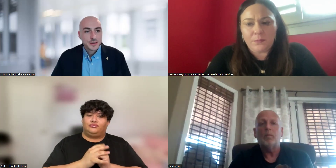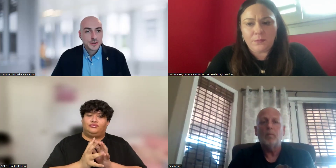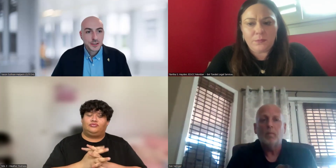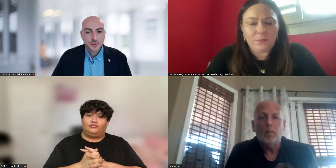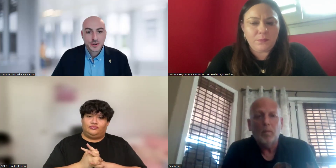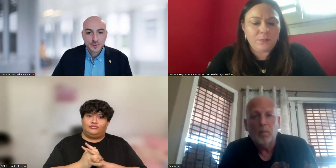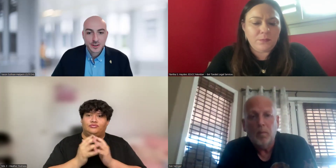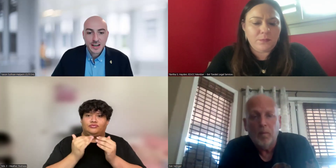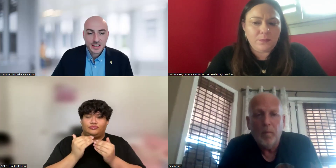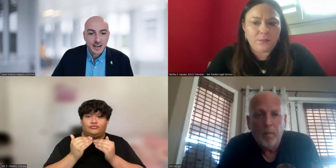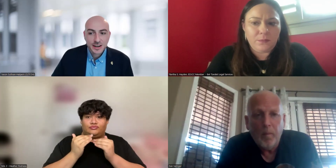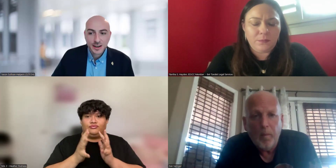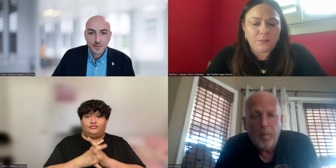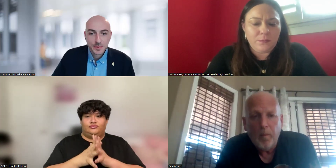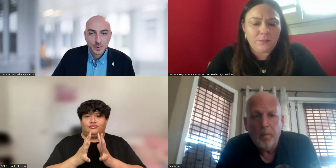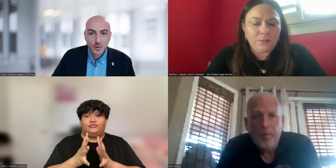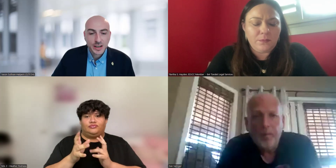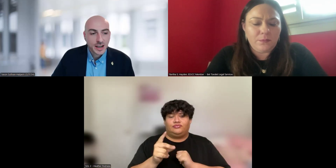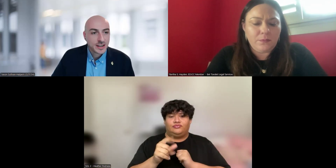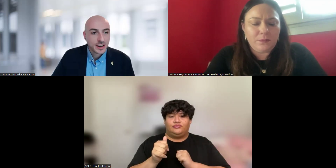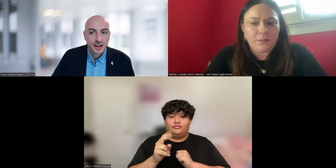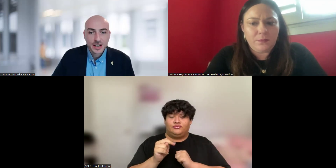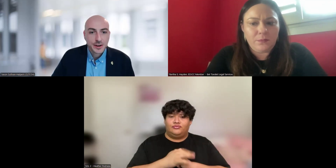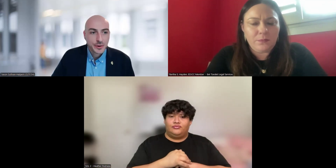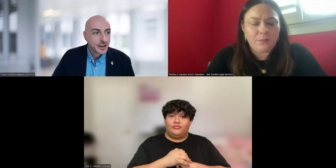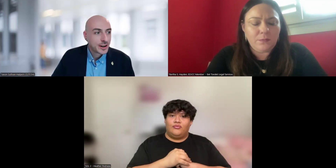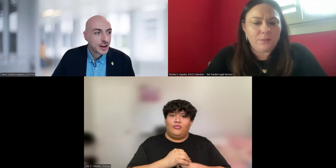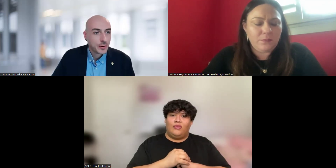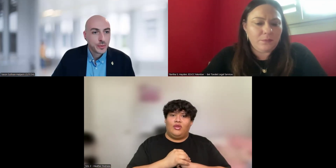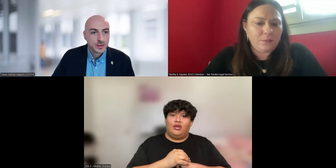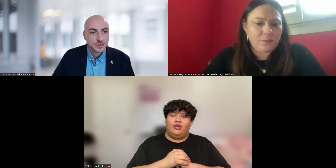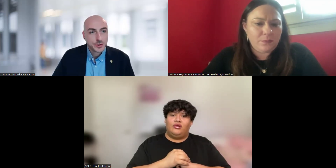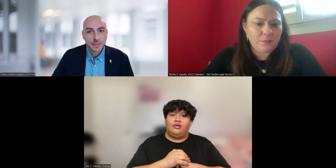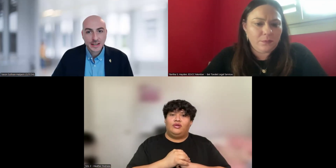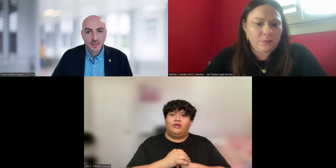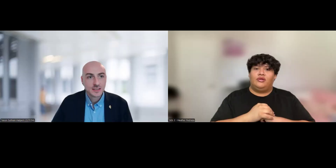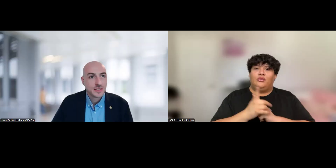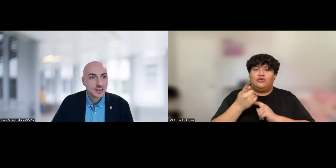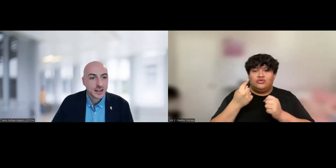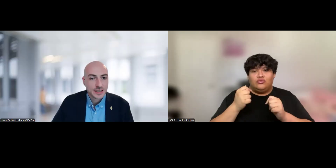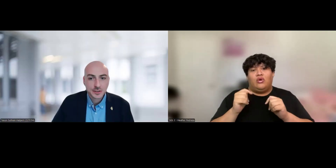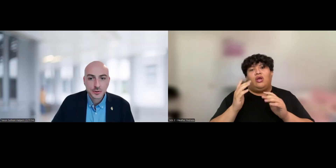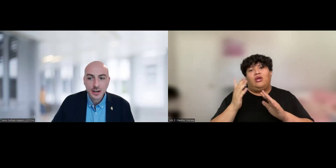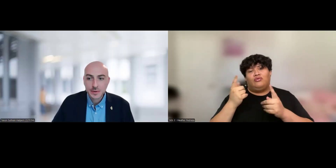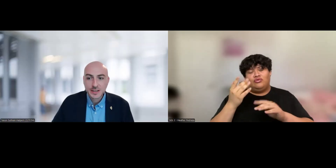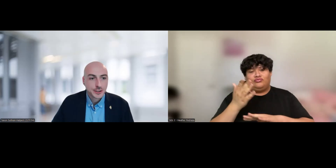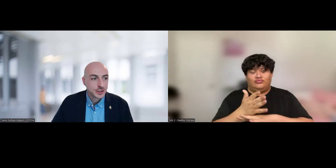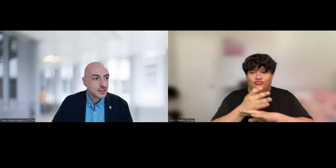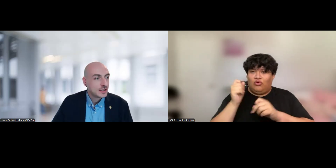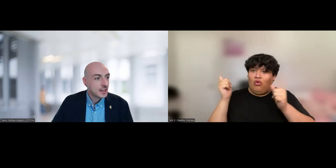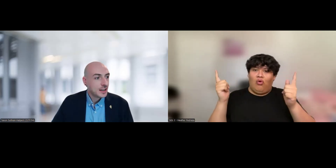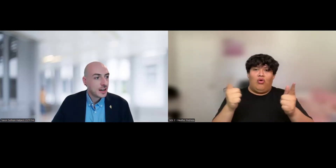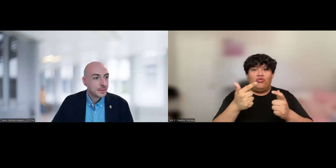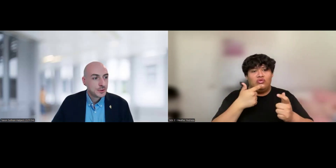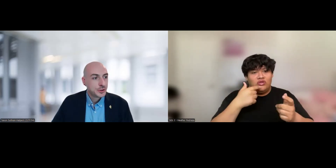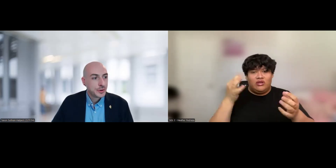Thank you so much for that, Dan. Really ending on a high note here. We will do our best to synthesize those